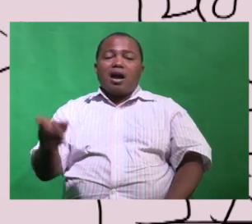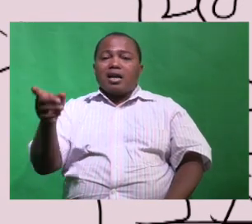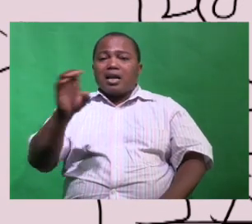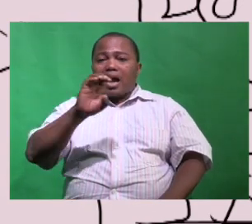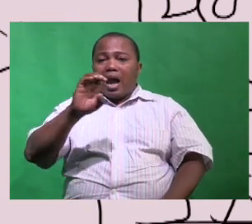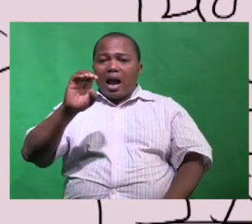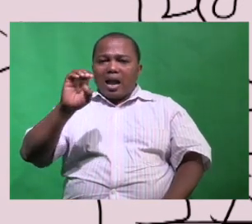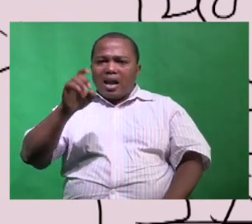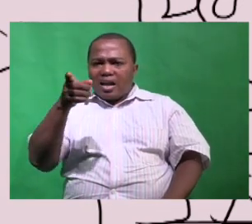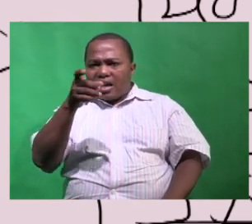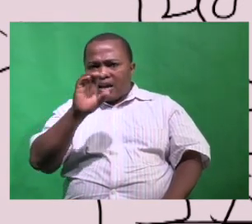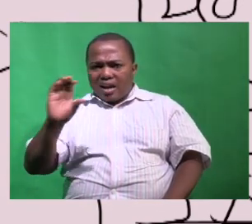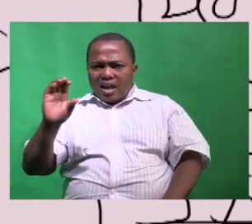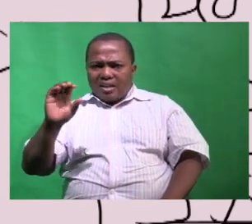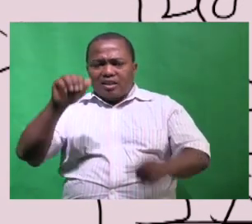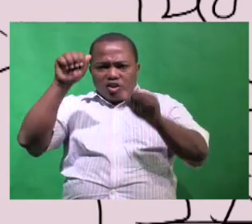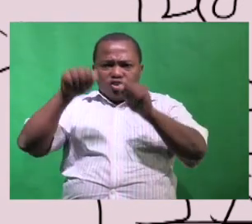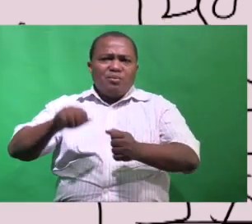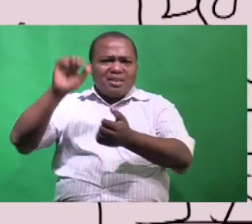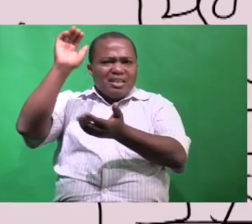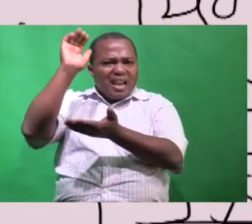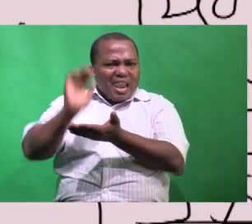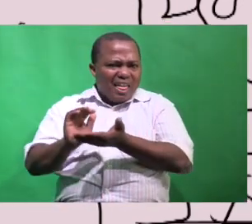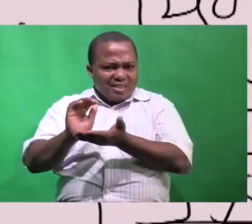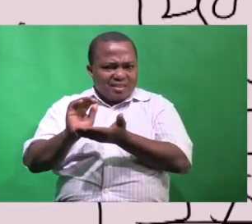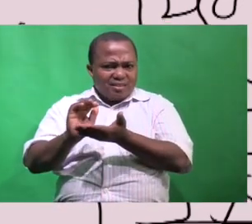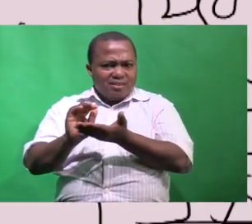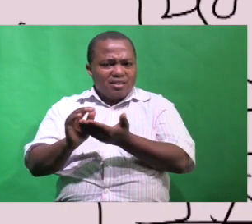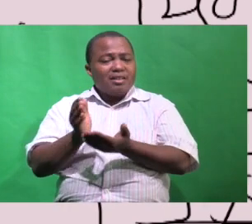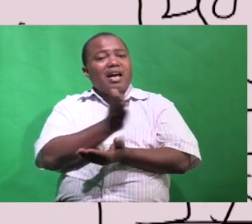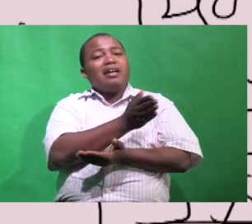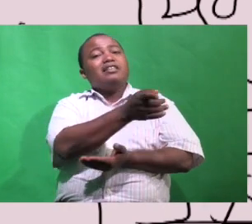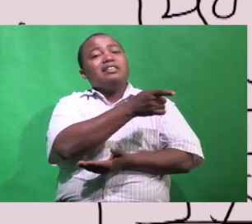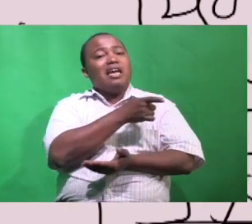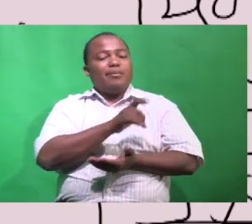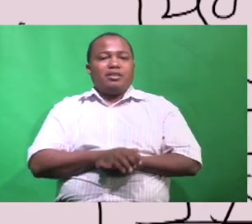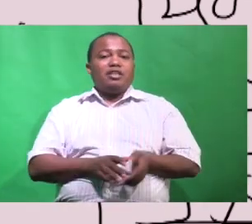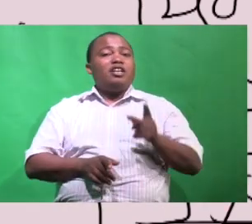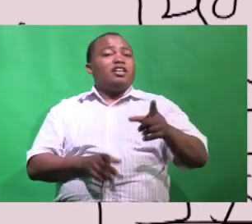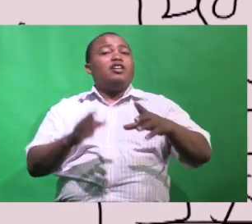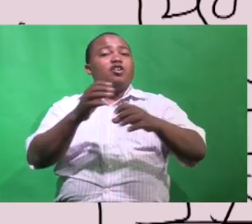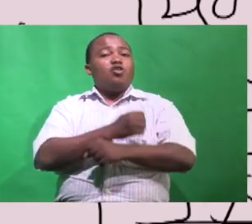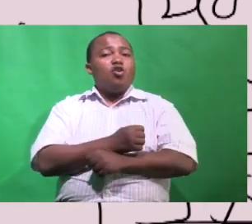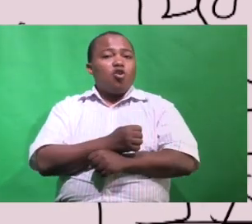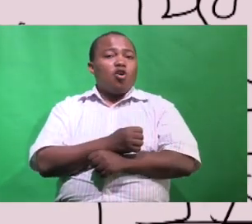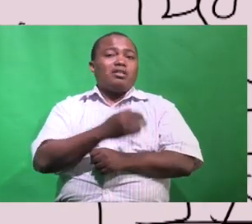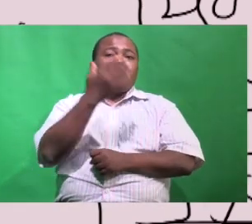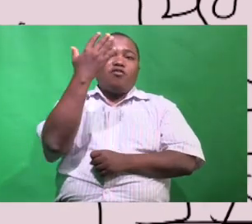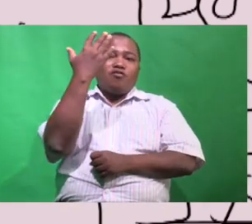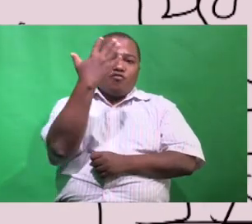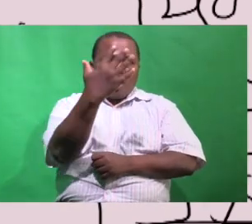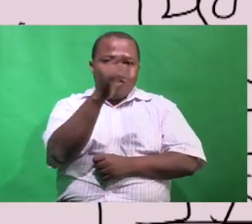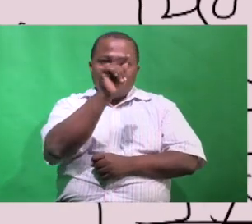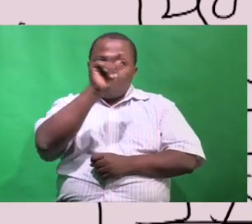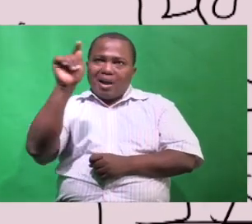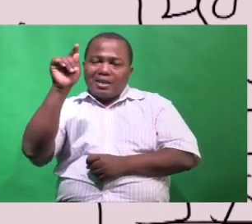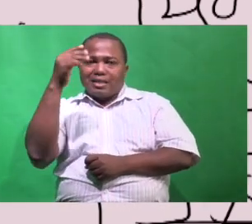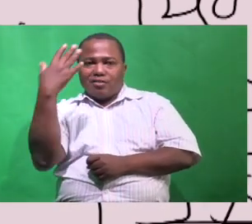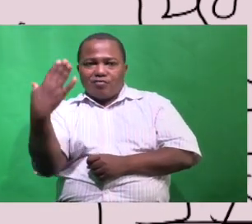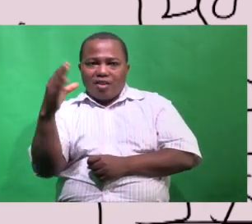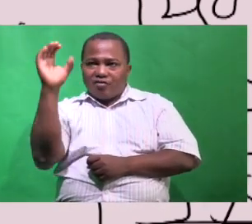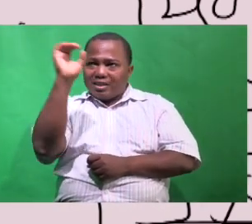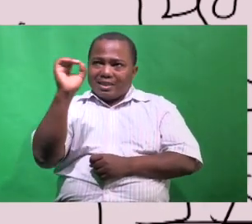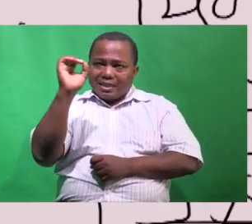be less than the debit side. Here you got 5 minus 5, 0.